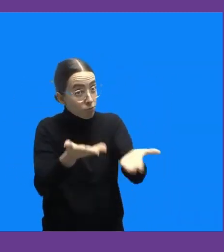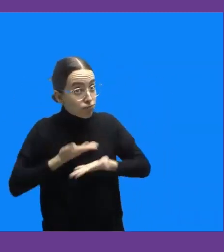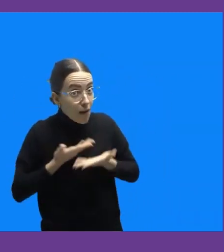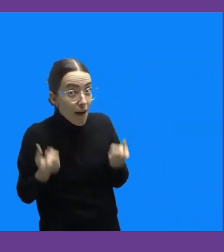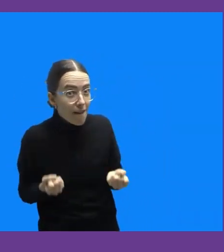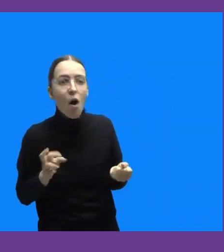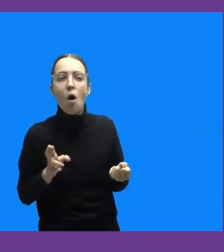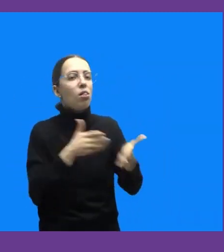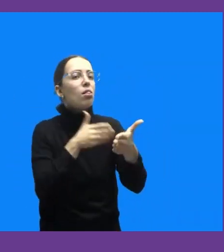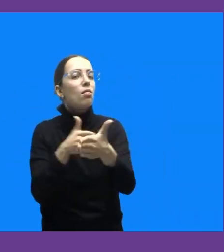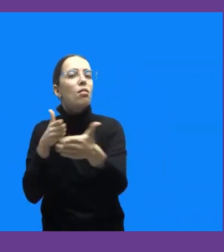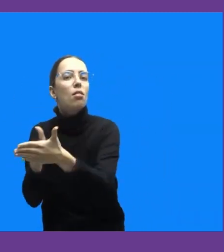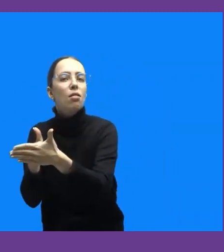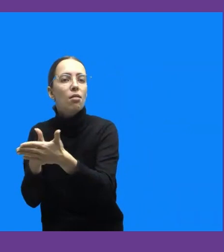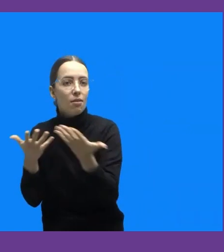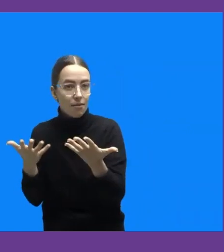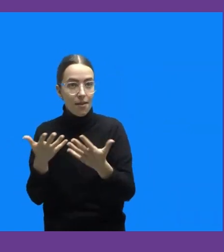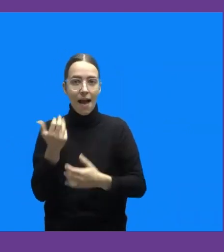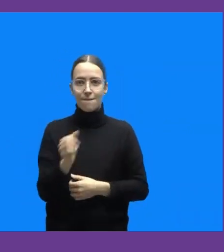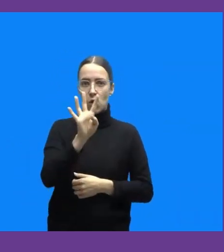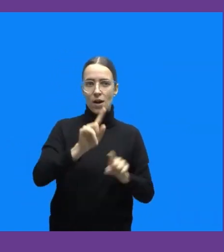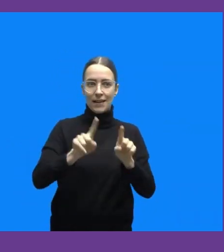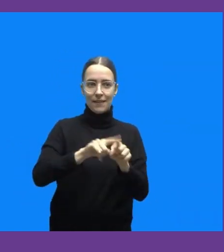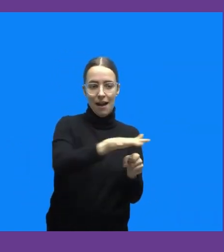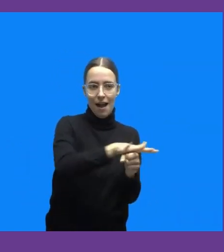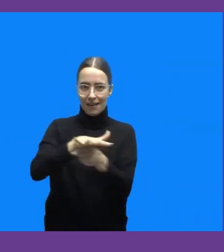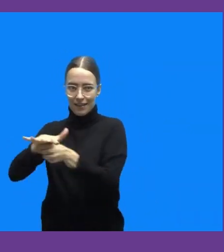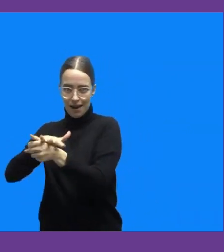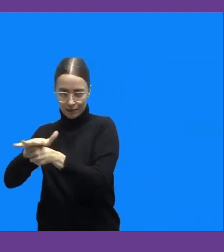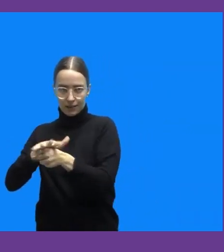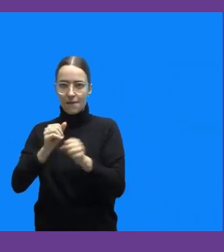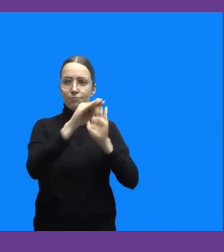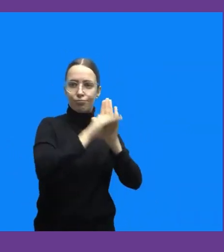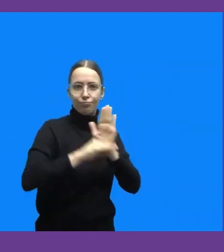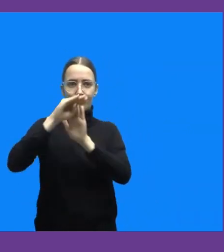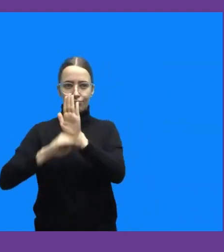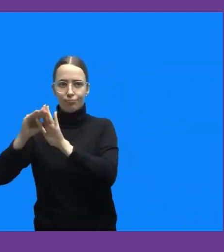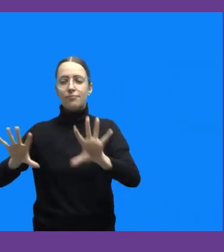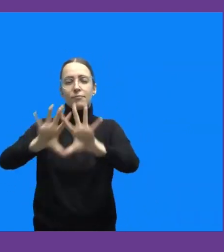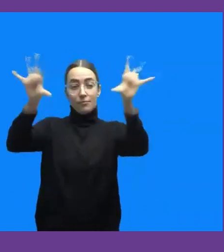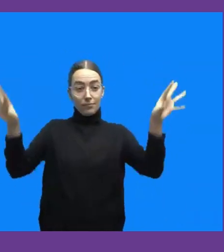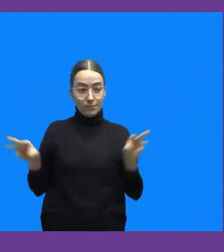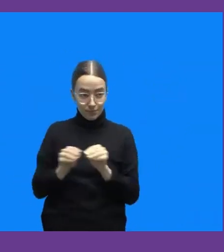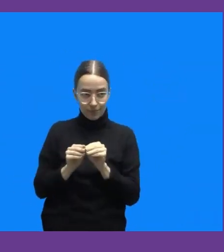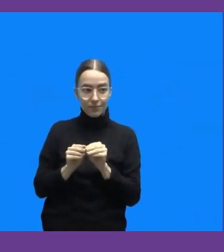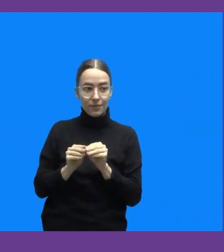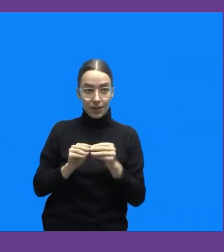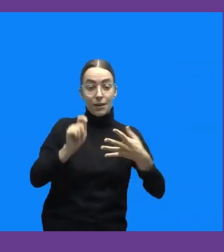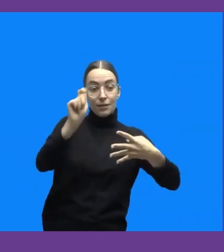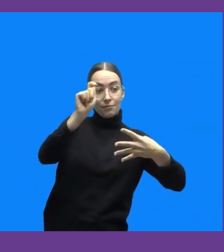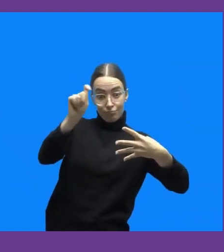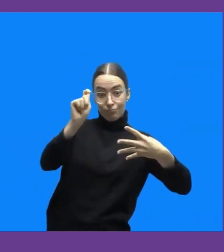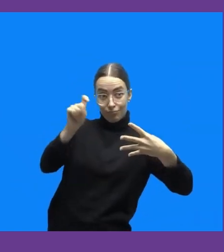with 37 indicators. And so for each indicator, we have